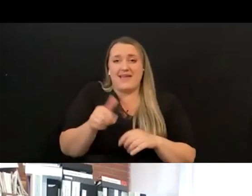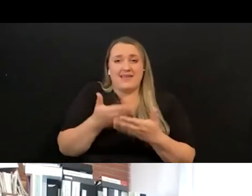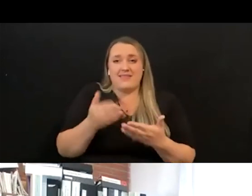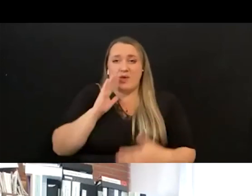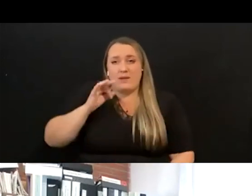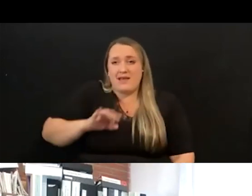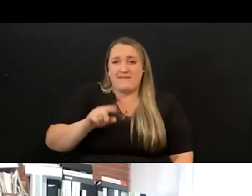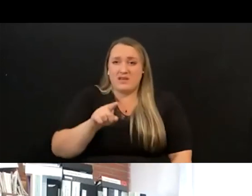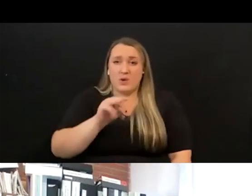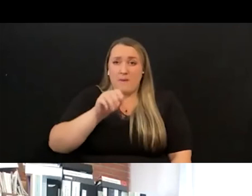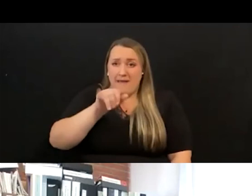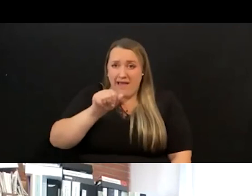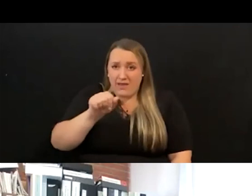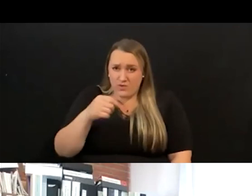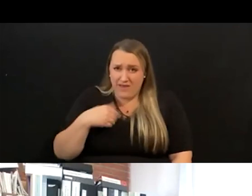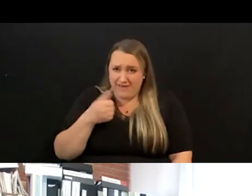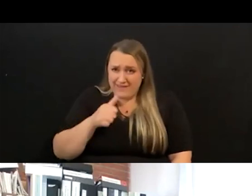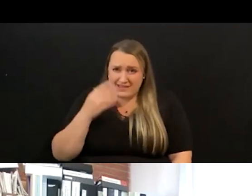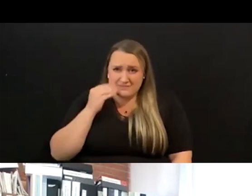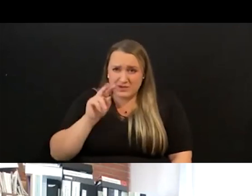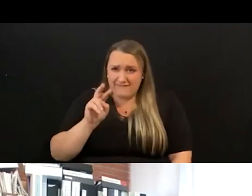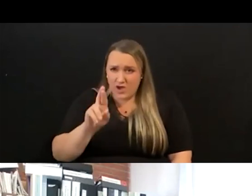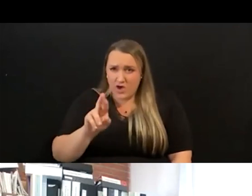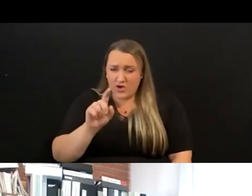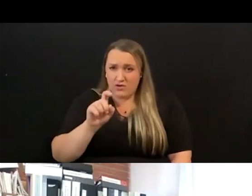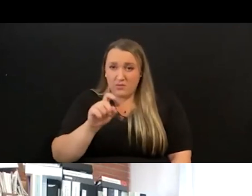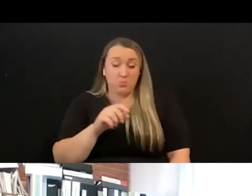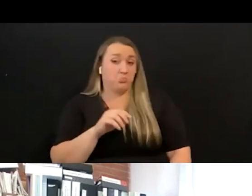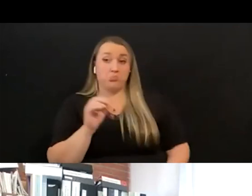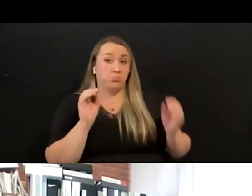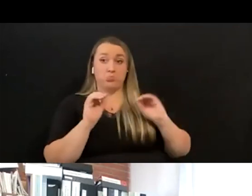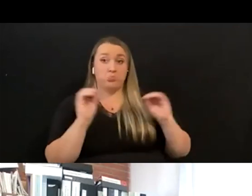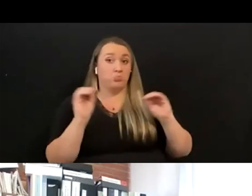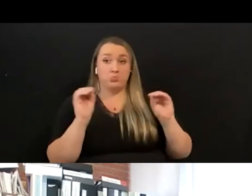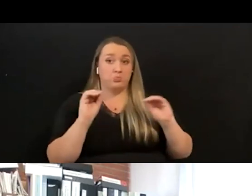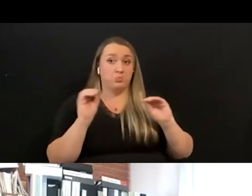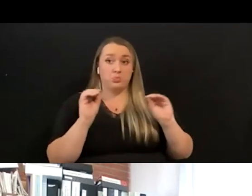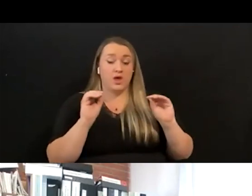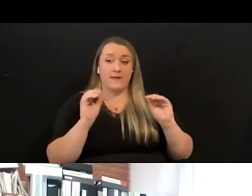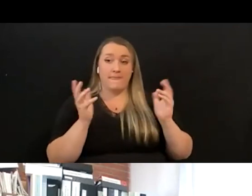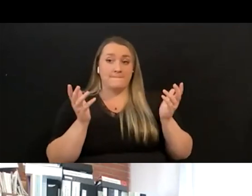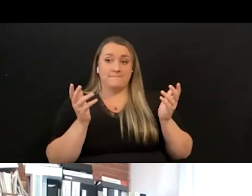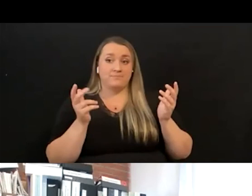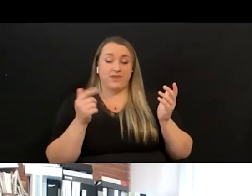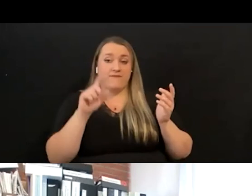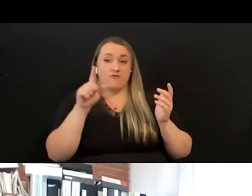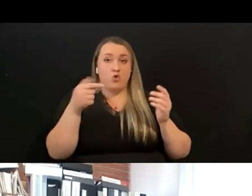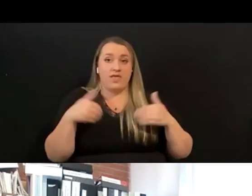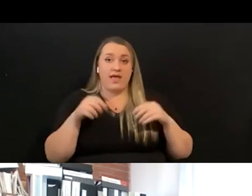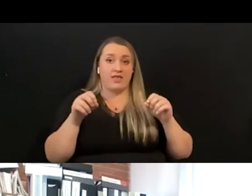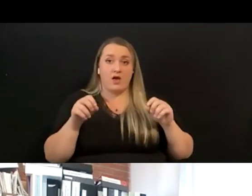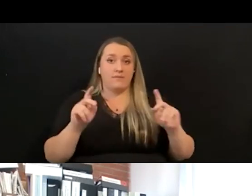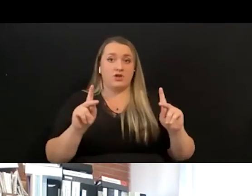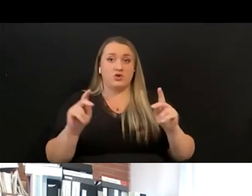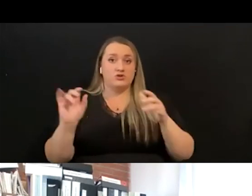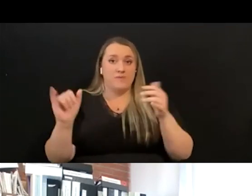Maia, do you have any experience of VR? No, I've only had the opportunity to play